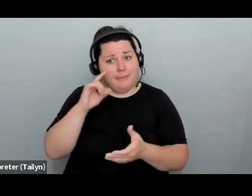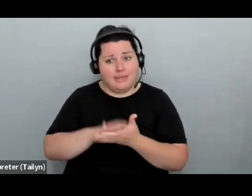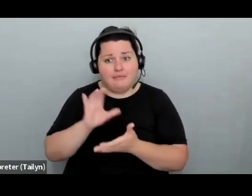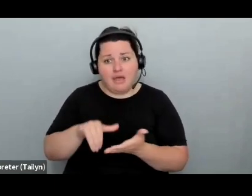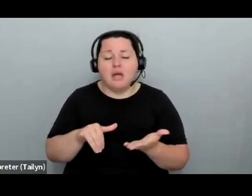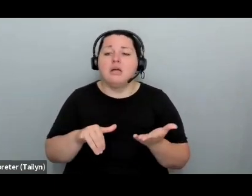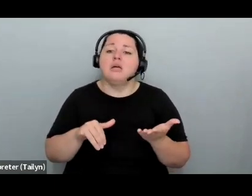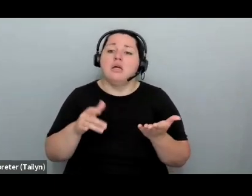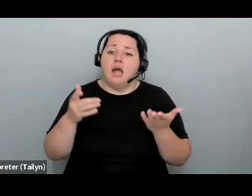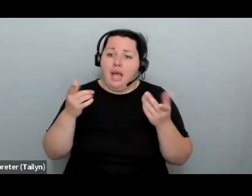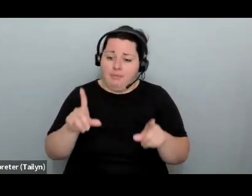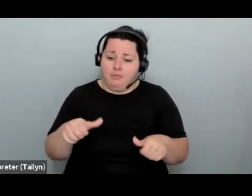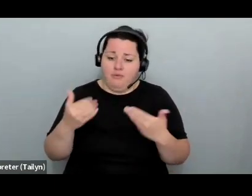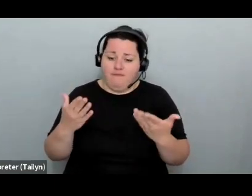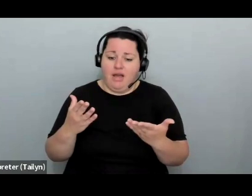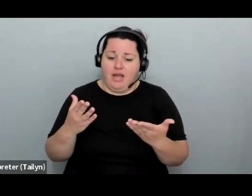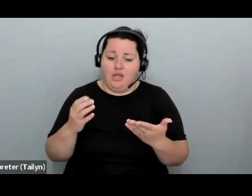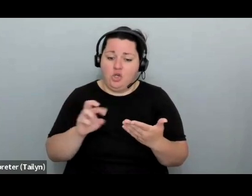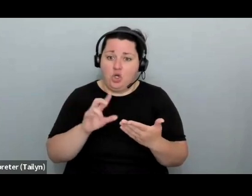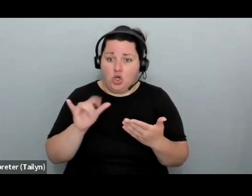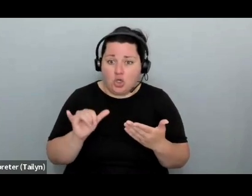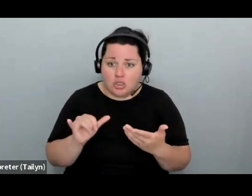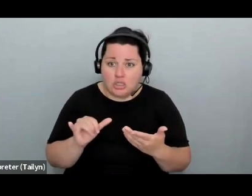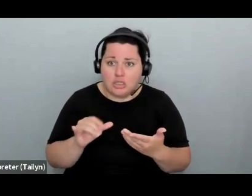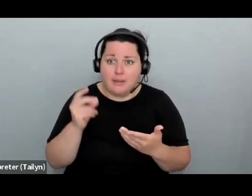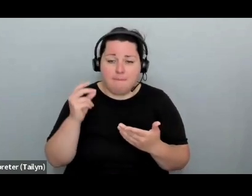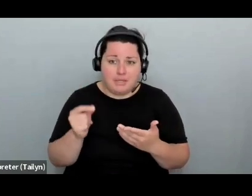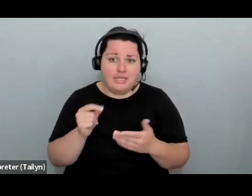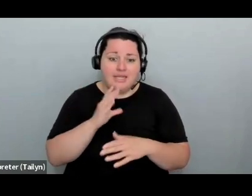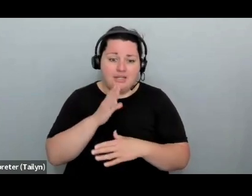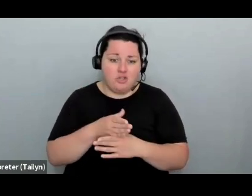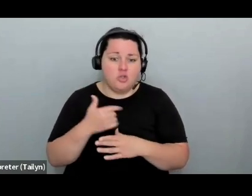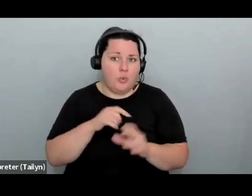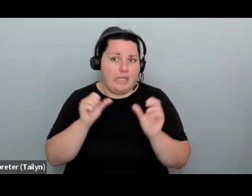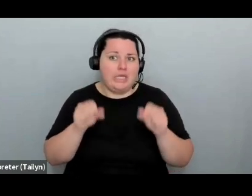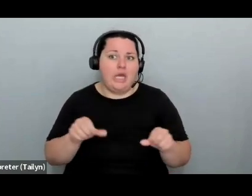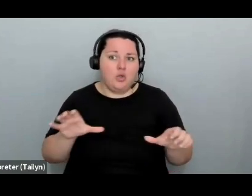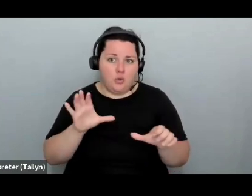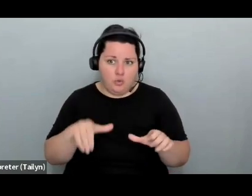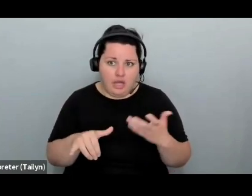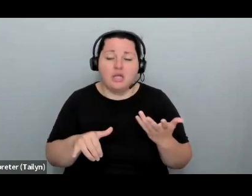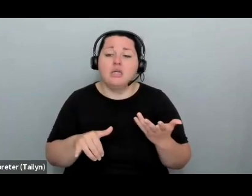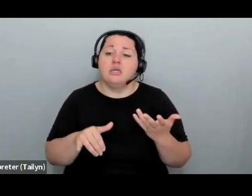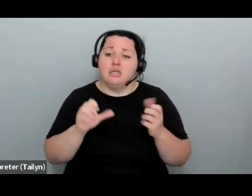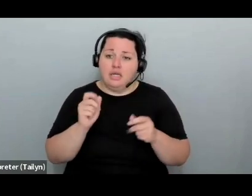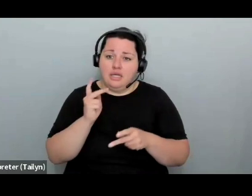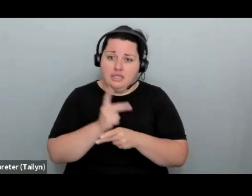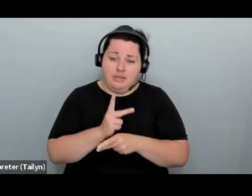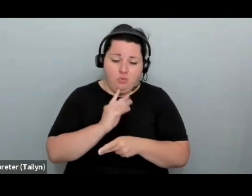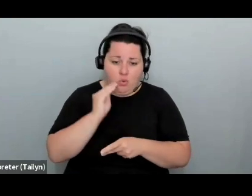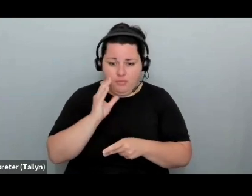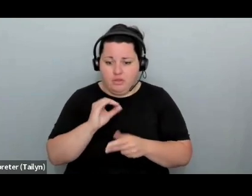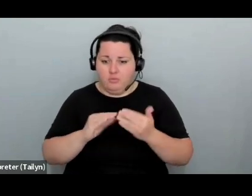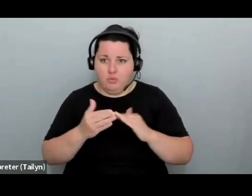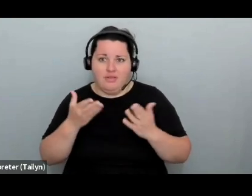I think that when we provide early and immediate interventions, we're able to do that, keep people at home and in the community away from higher levels of